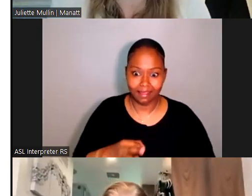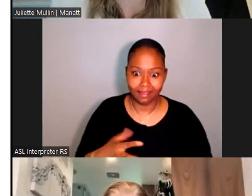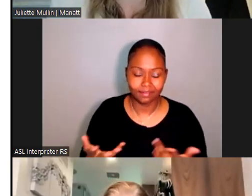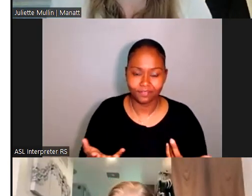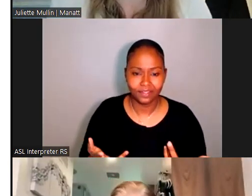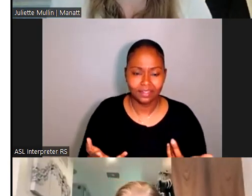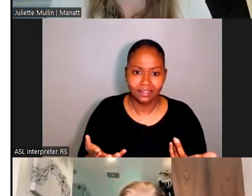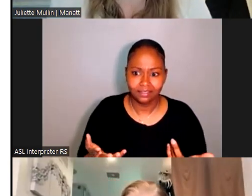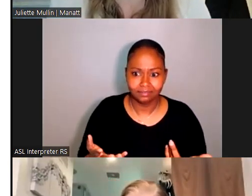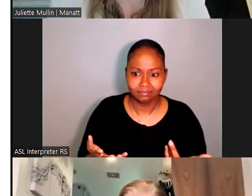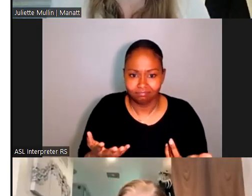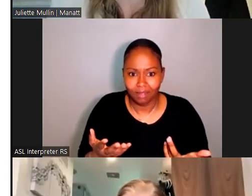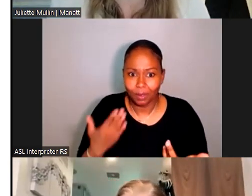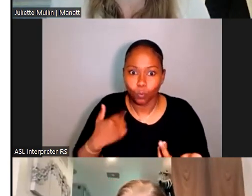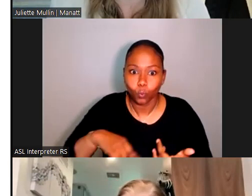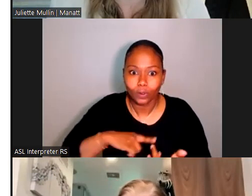support.